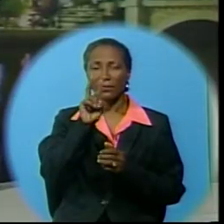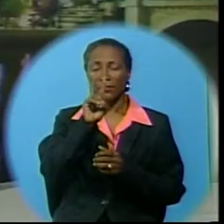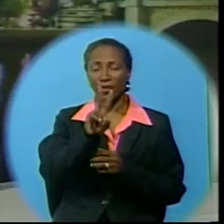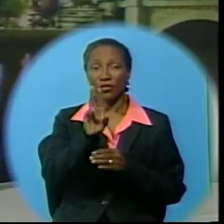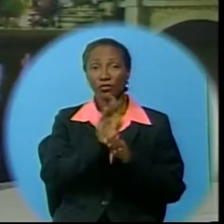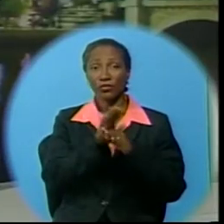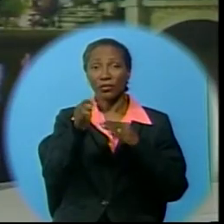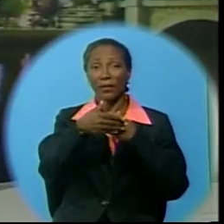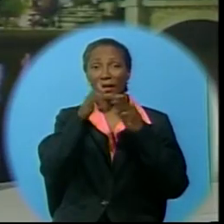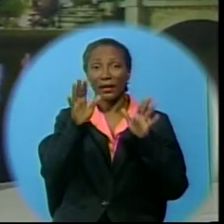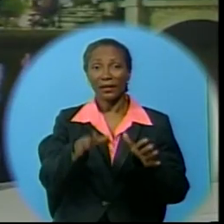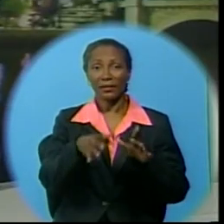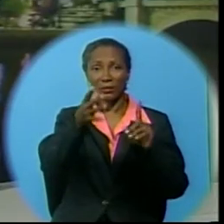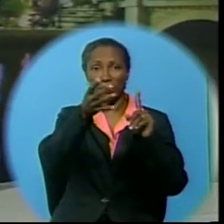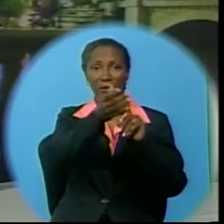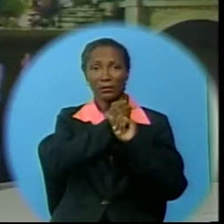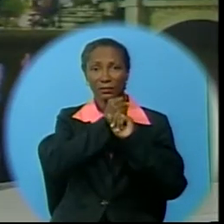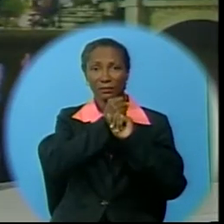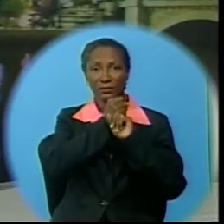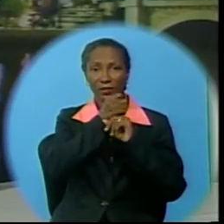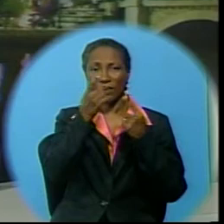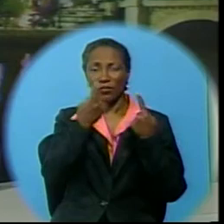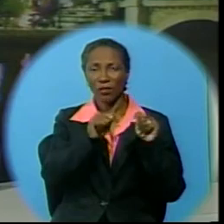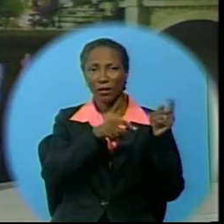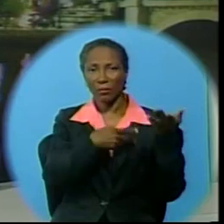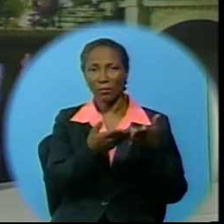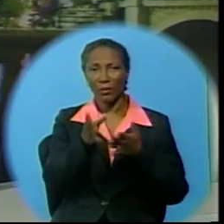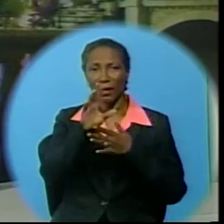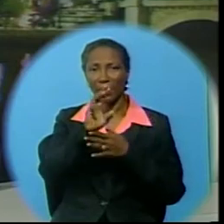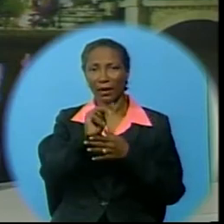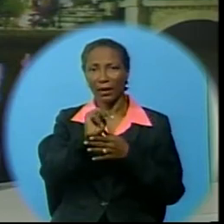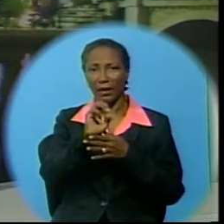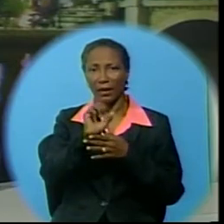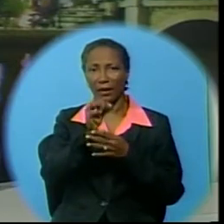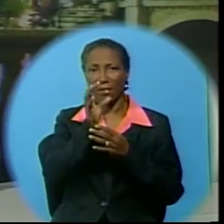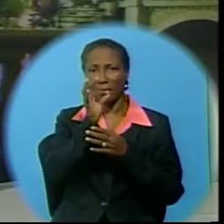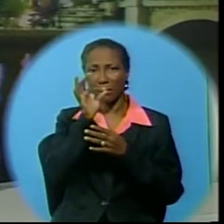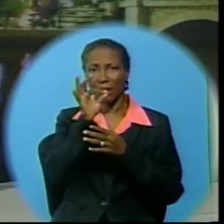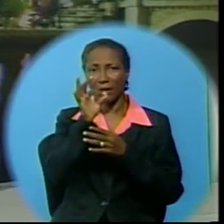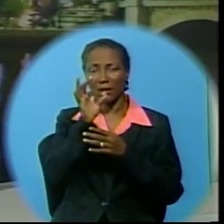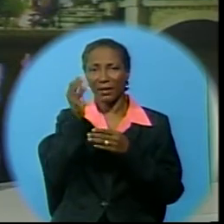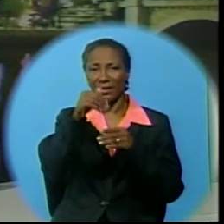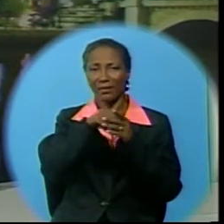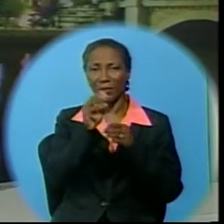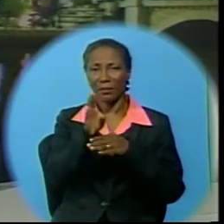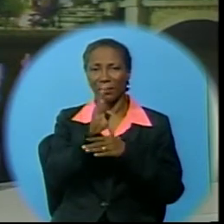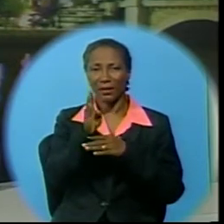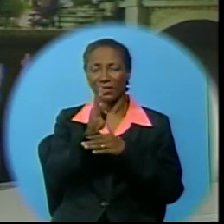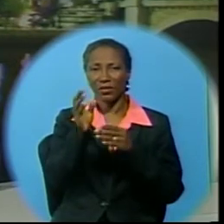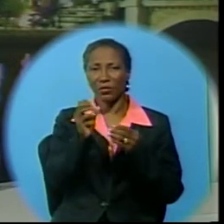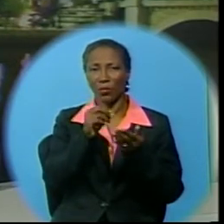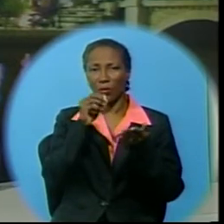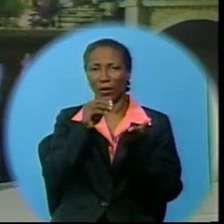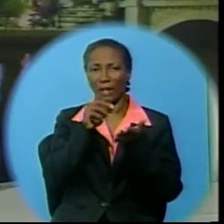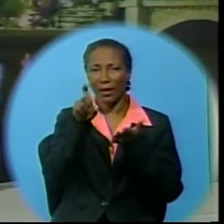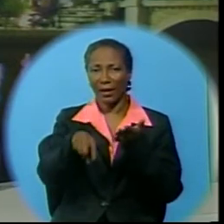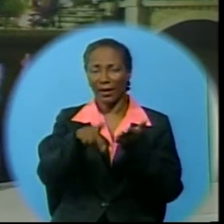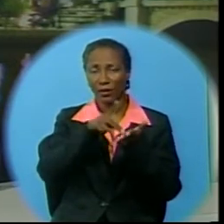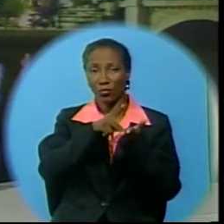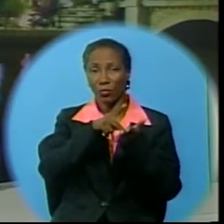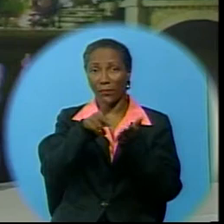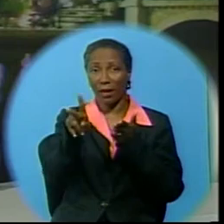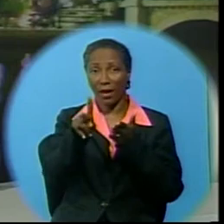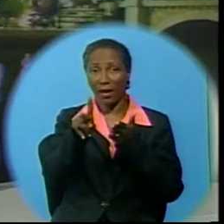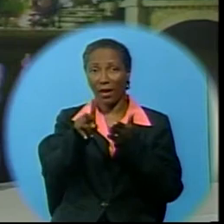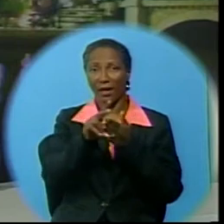Two Jamaicans held attempting to smuggle marijuana into Barbados were handed hefty fines when they appeared in court.